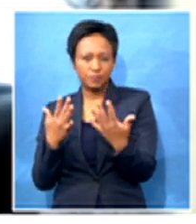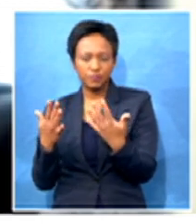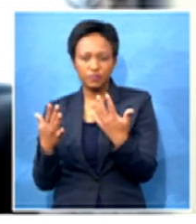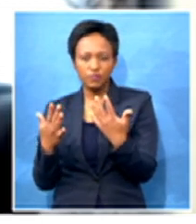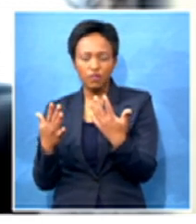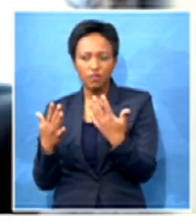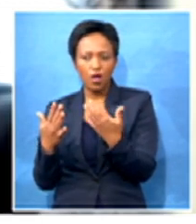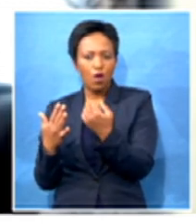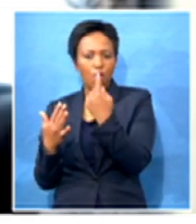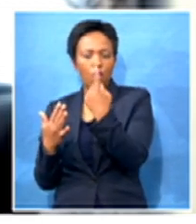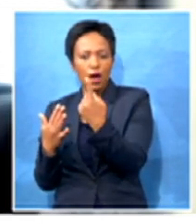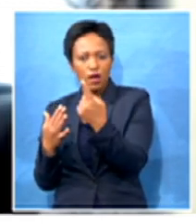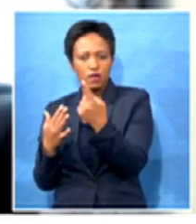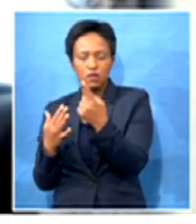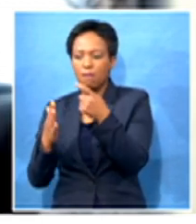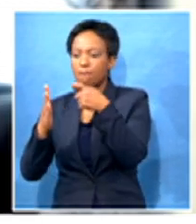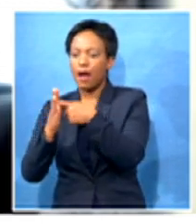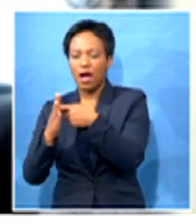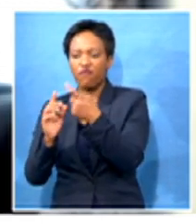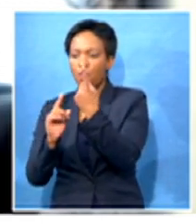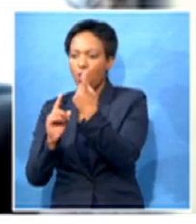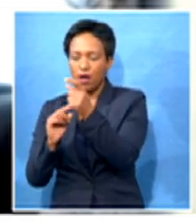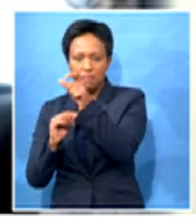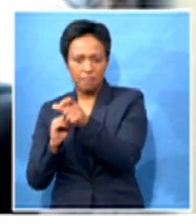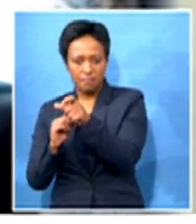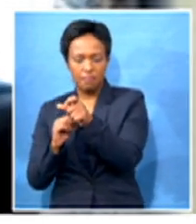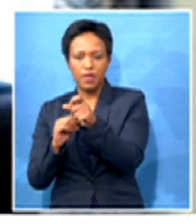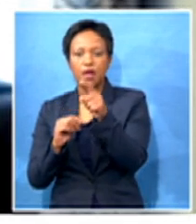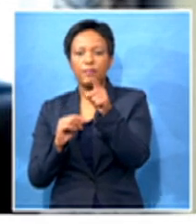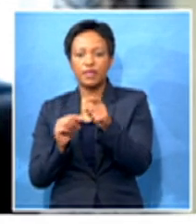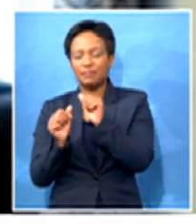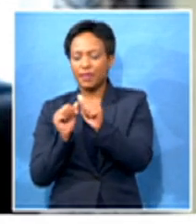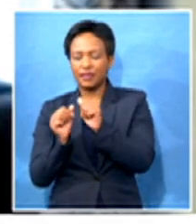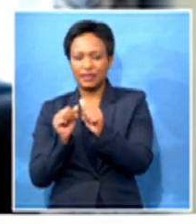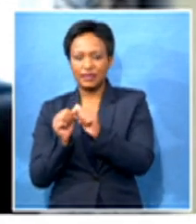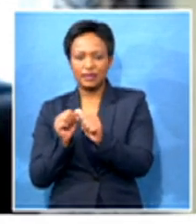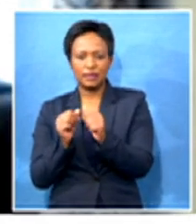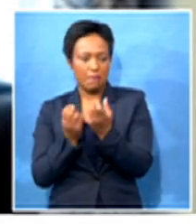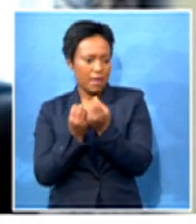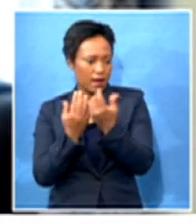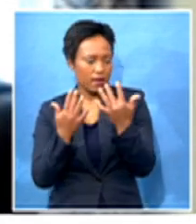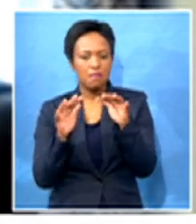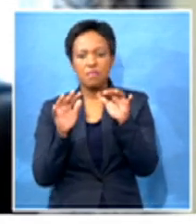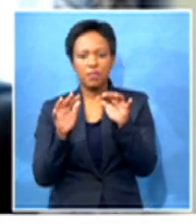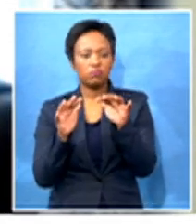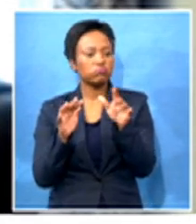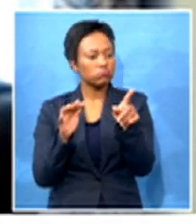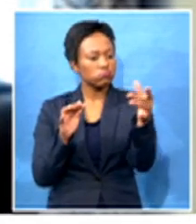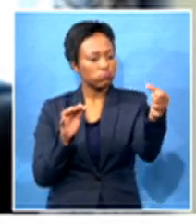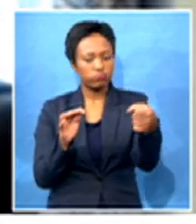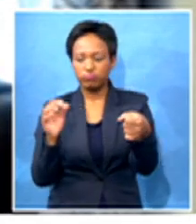whoever when it comes to procurement. You should at least have a number of people which you